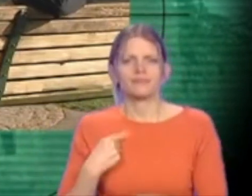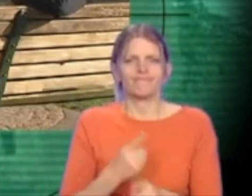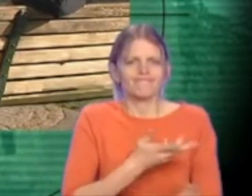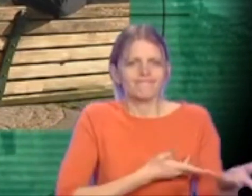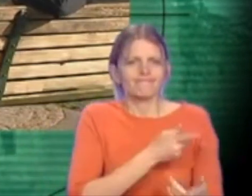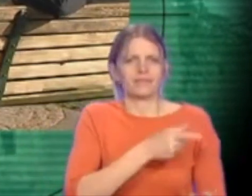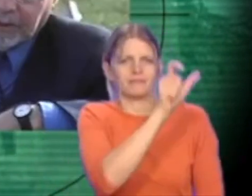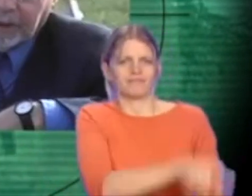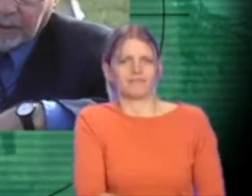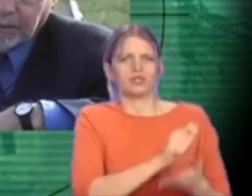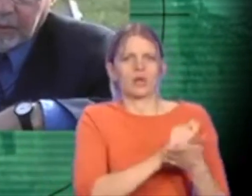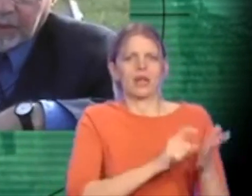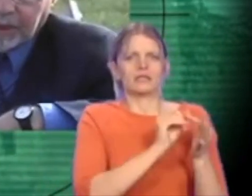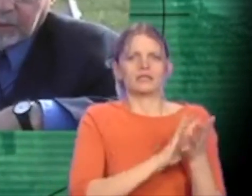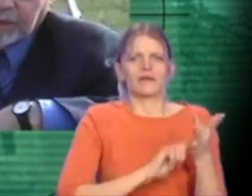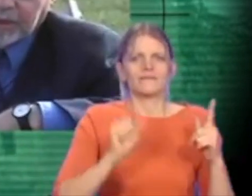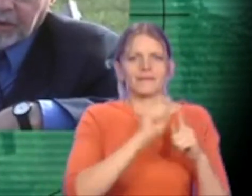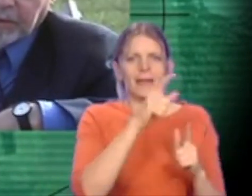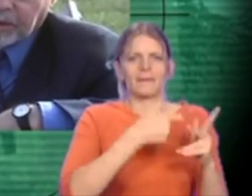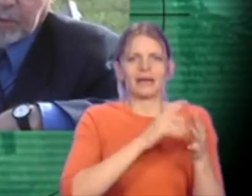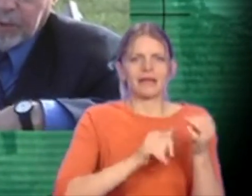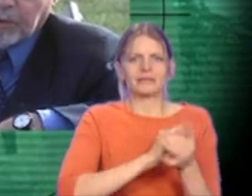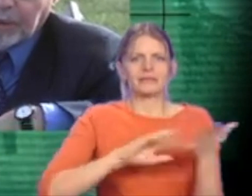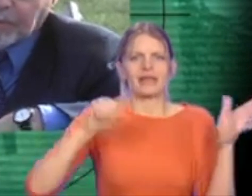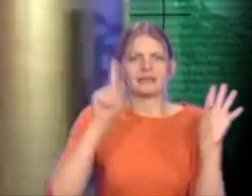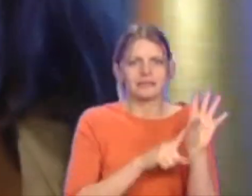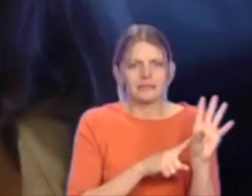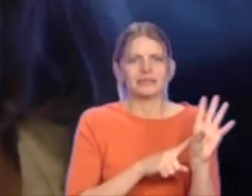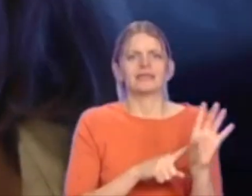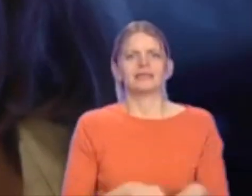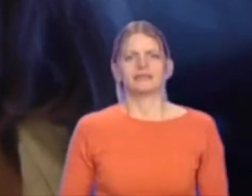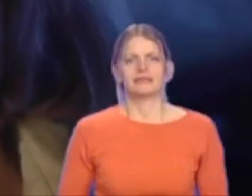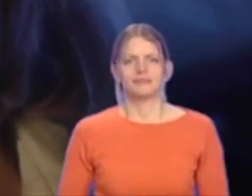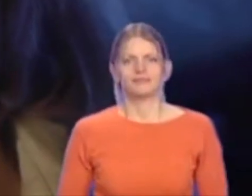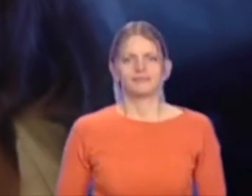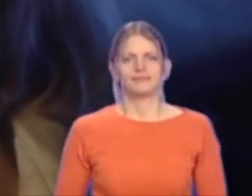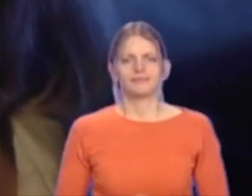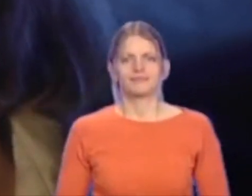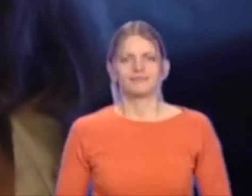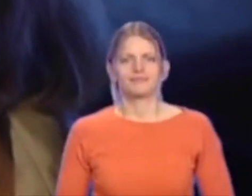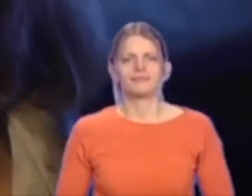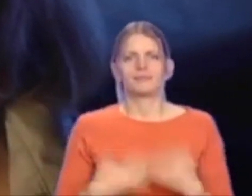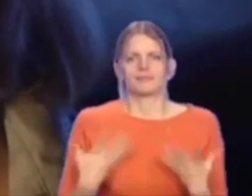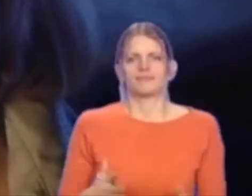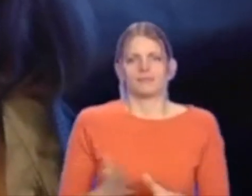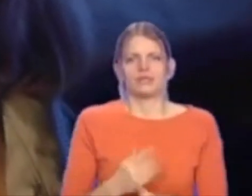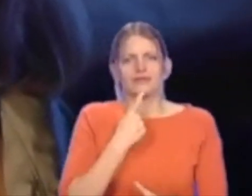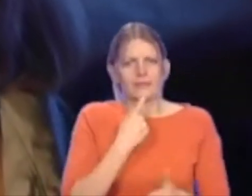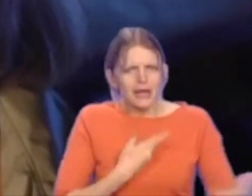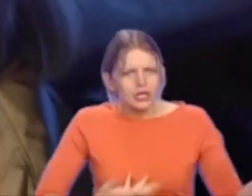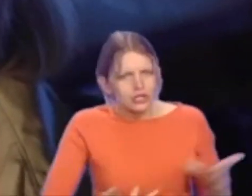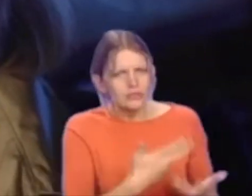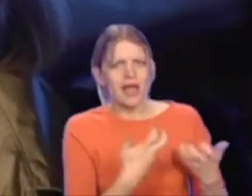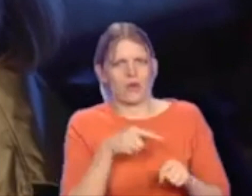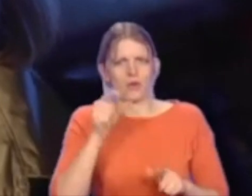about the British traitor Kim Philby, who spied for the Soviets. First up, information exchange. Dead